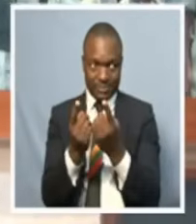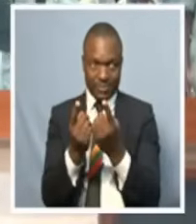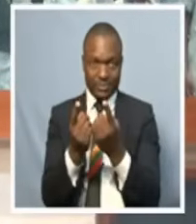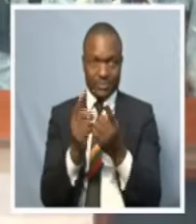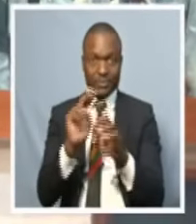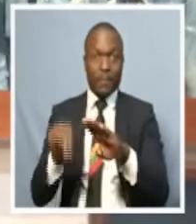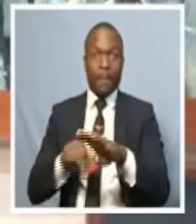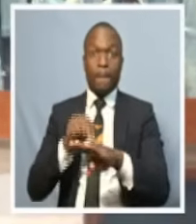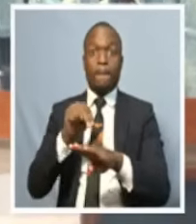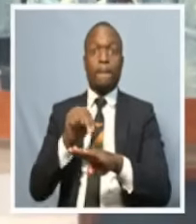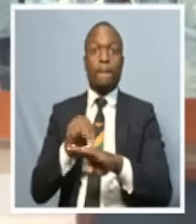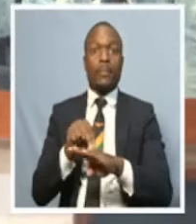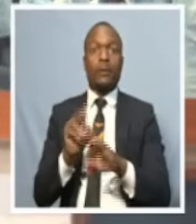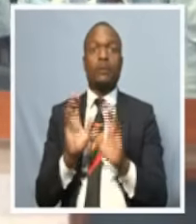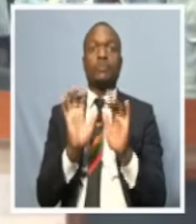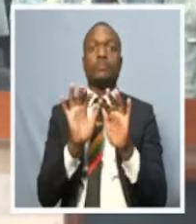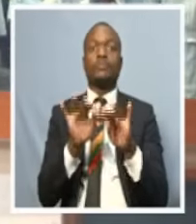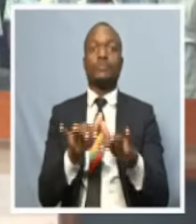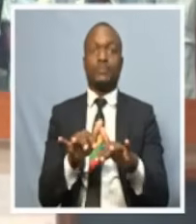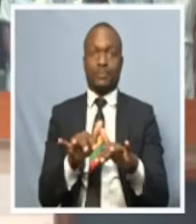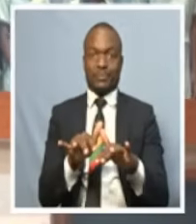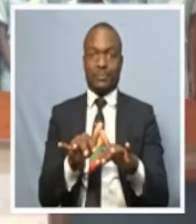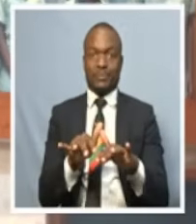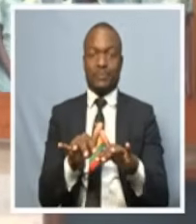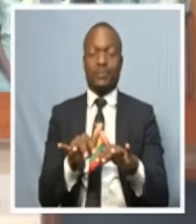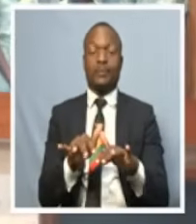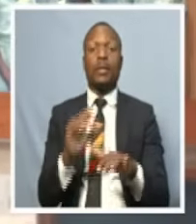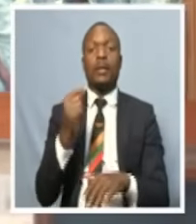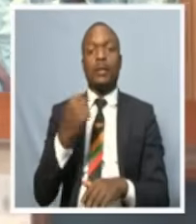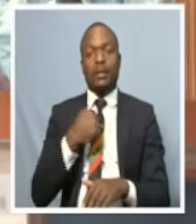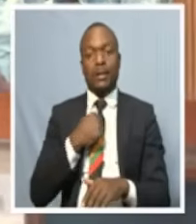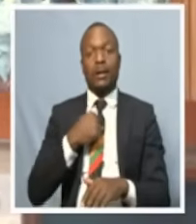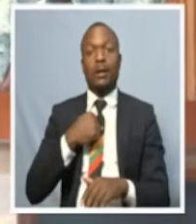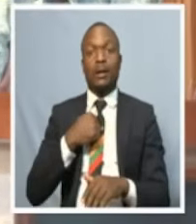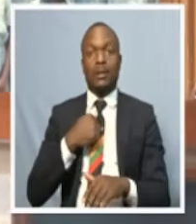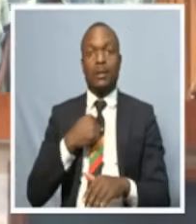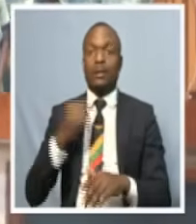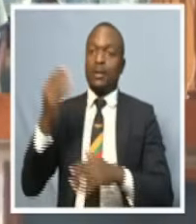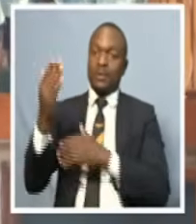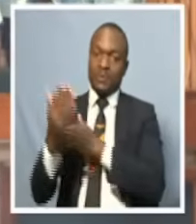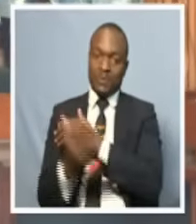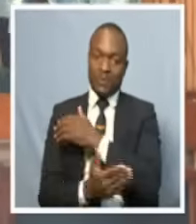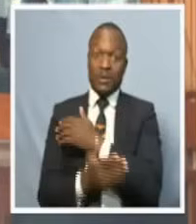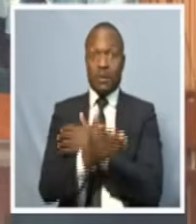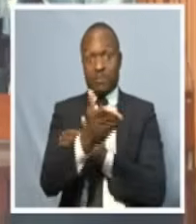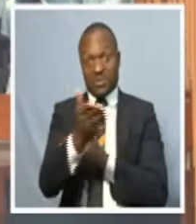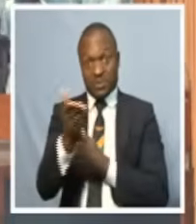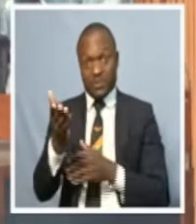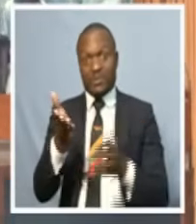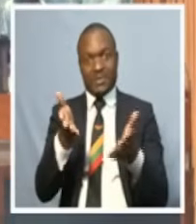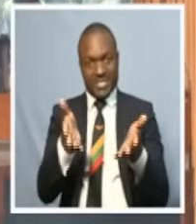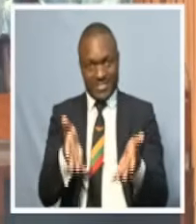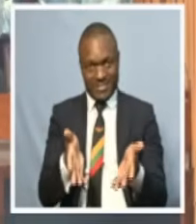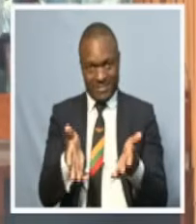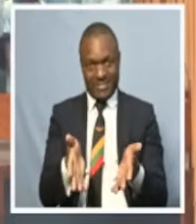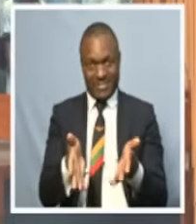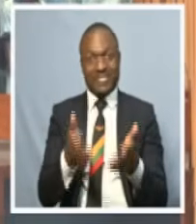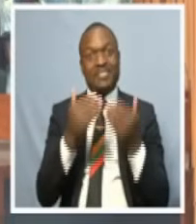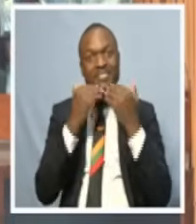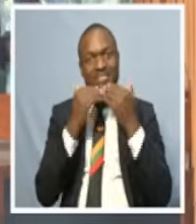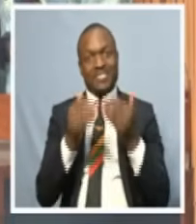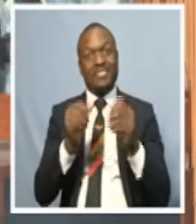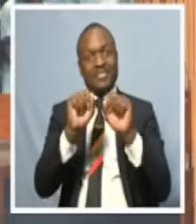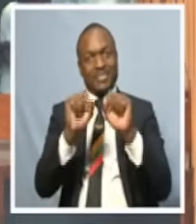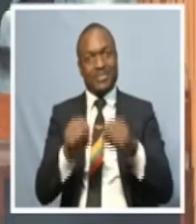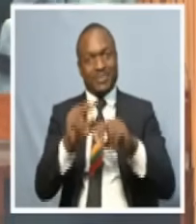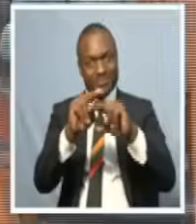On behalf of the National Assembly of Zambia, I warmly welcome the visitors in our midst. I thank you. You may take